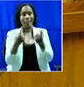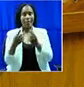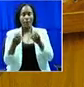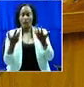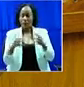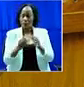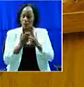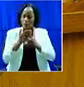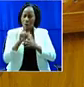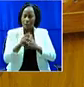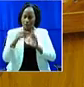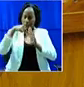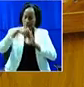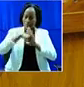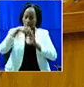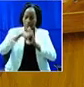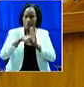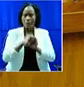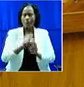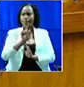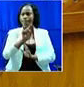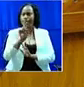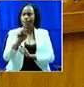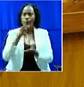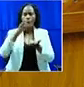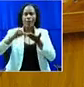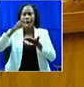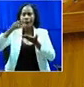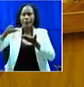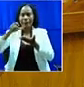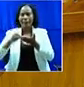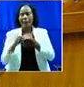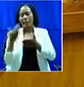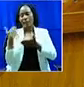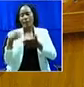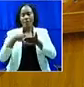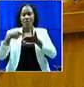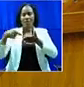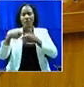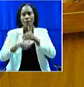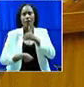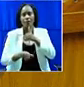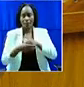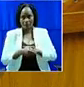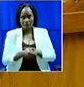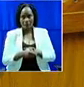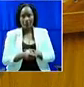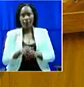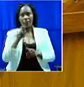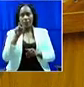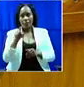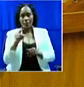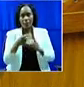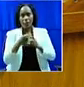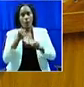and detailed consultations over the last few months. It is informed by the work of